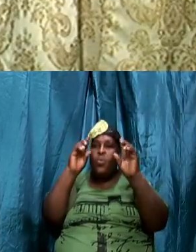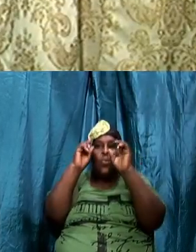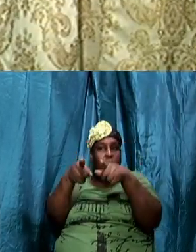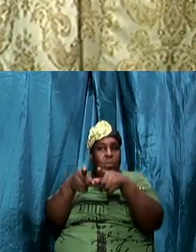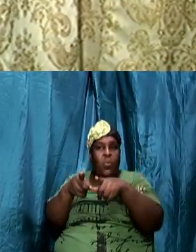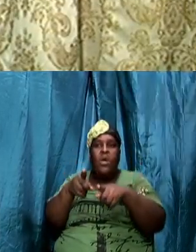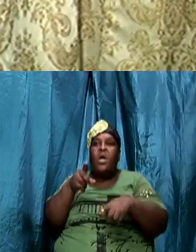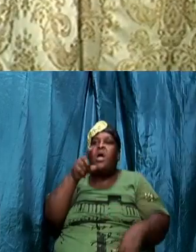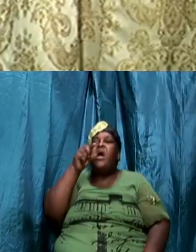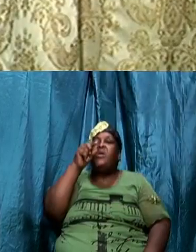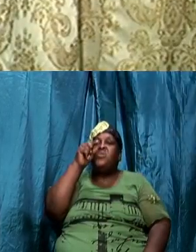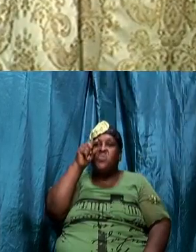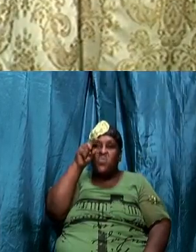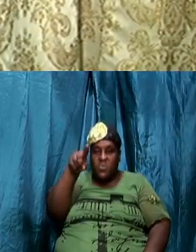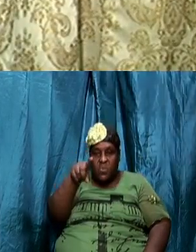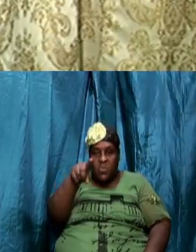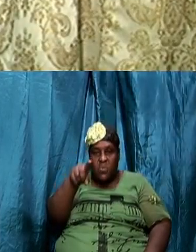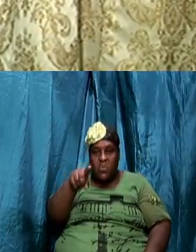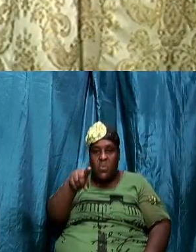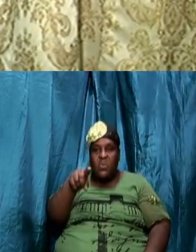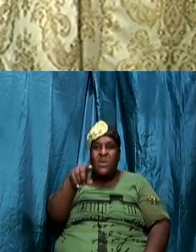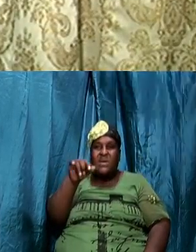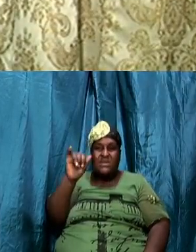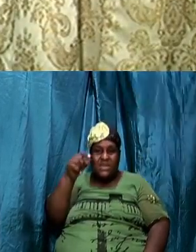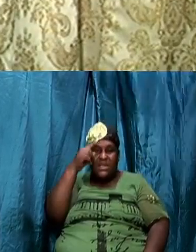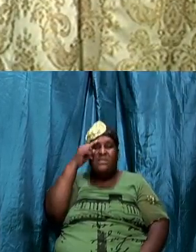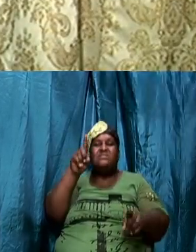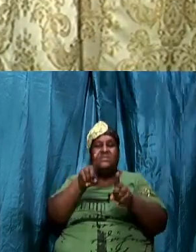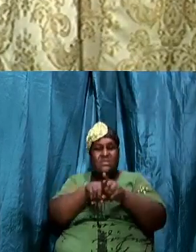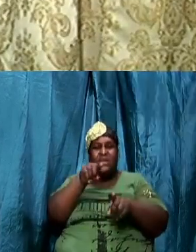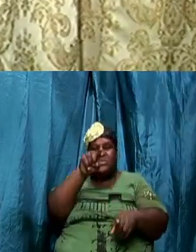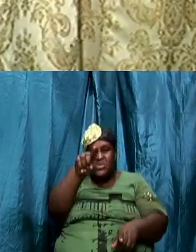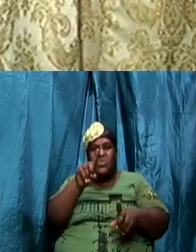and you still decide say you're going to go,